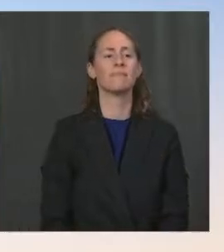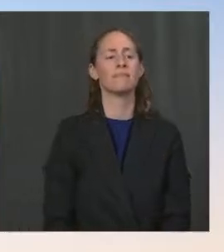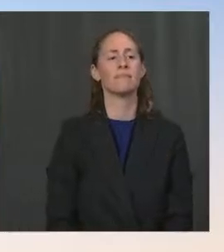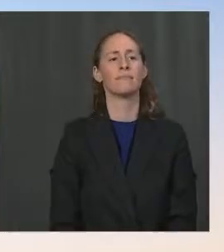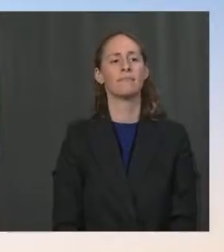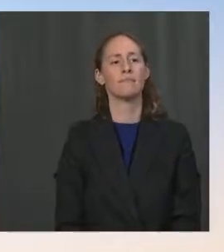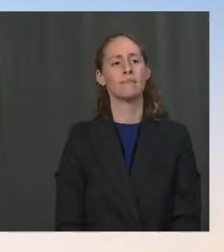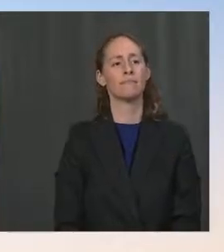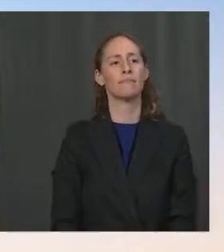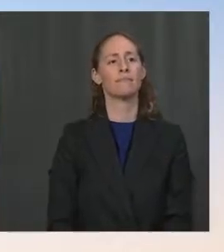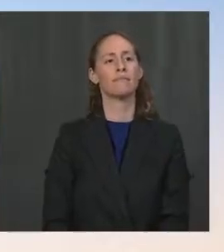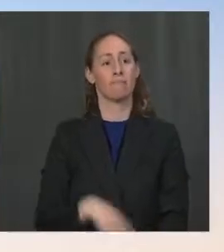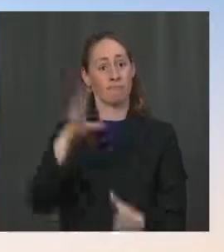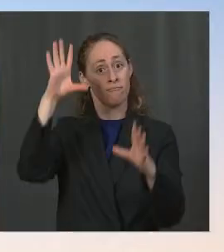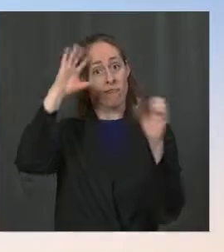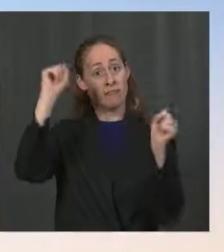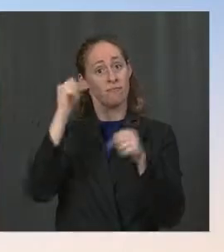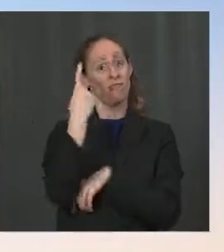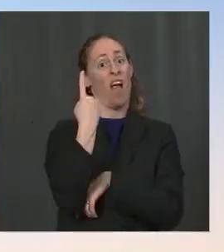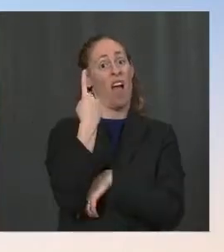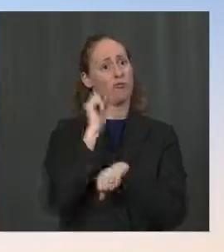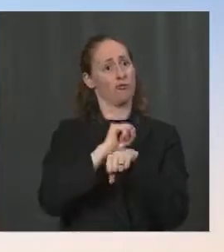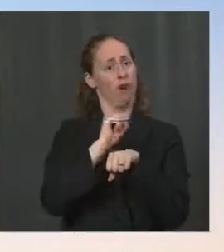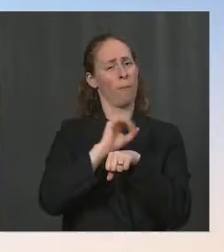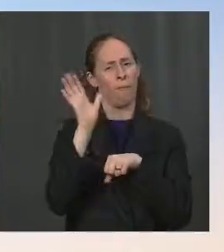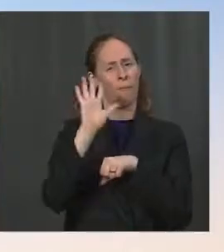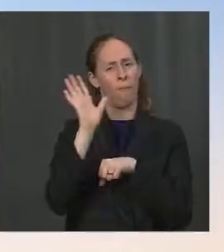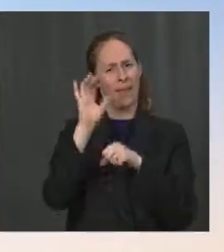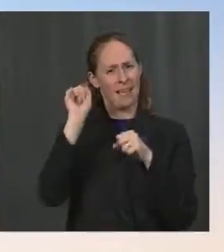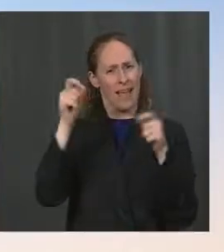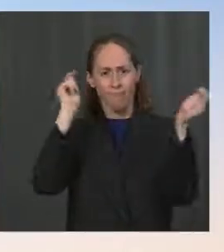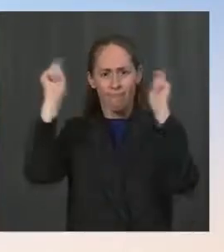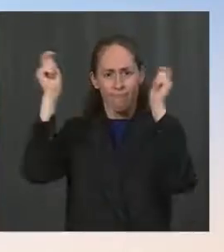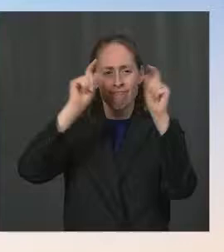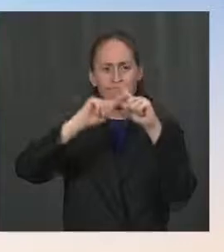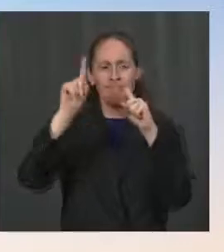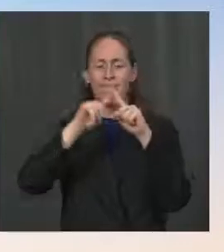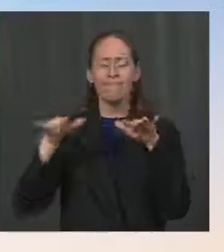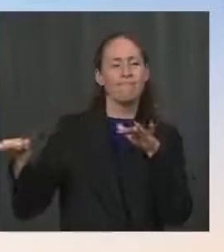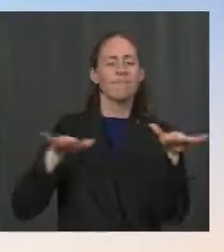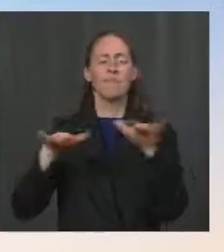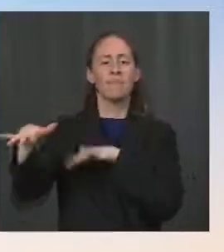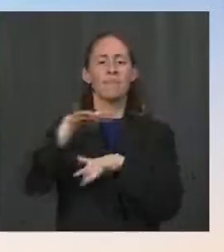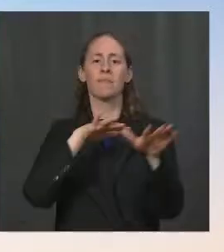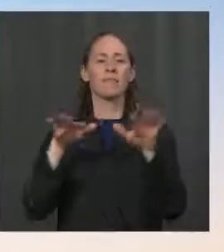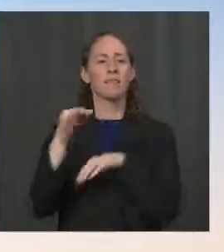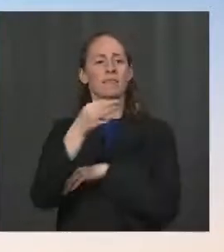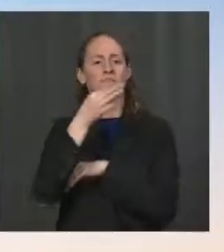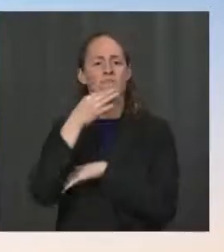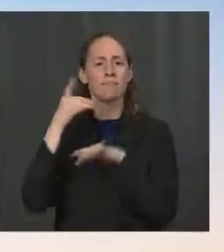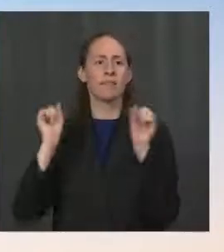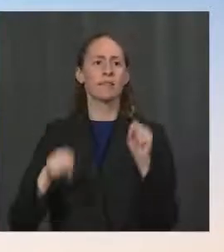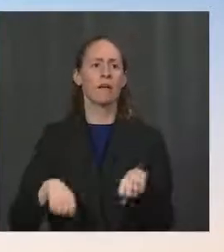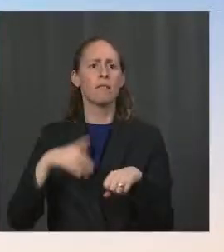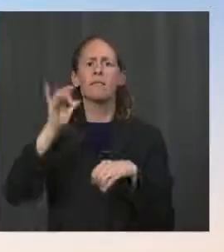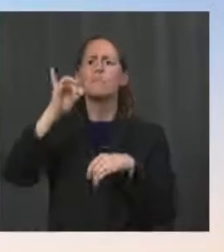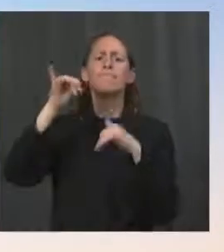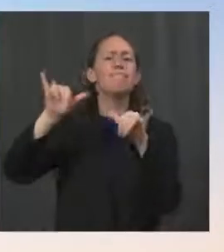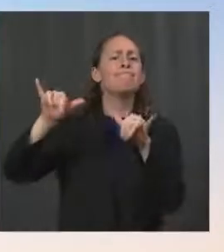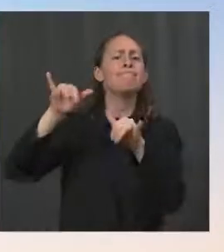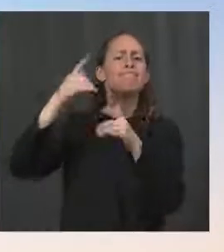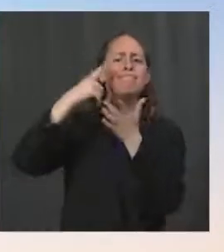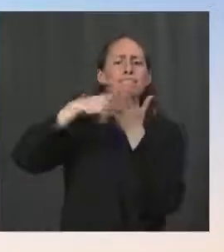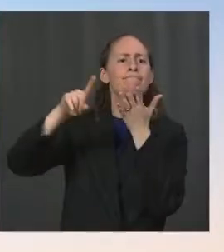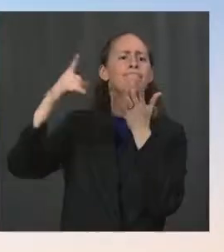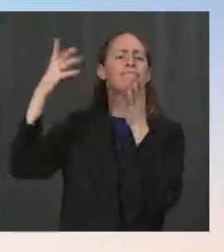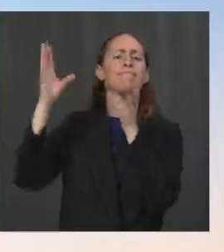in order to govern the country. So yes, of course, he will continue to work with his national security team on a range of issues, whether